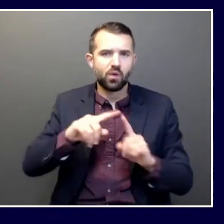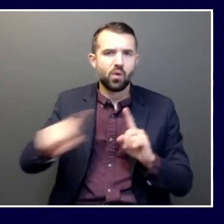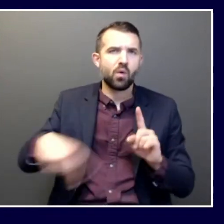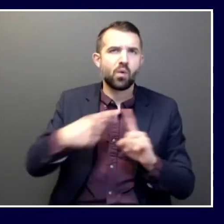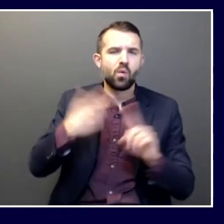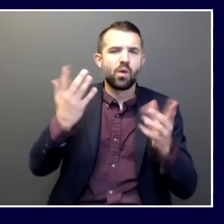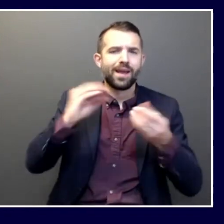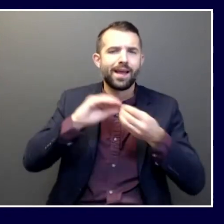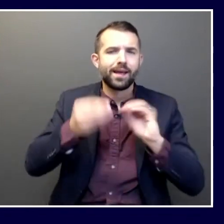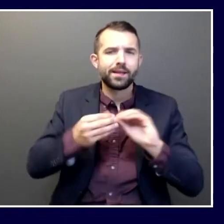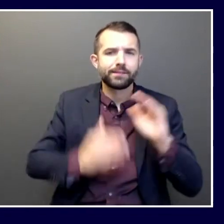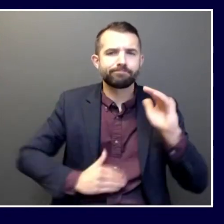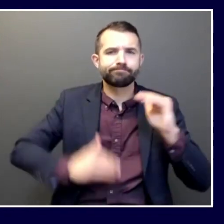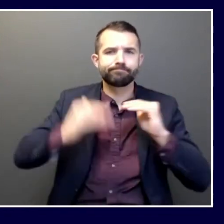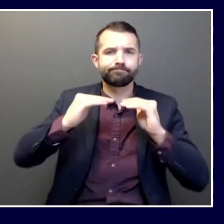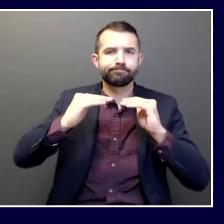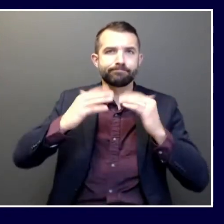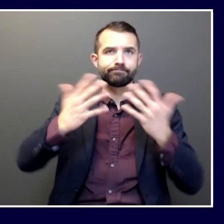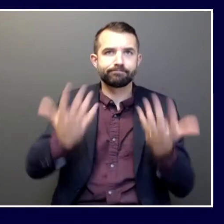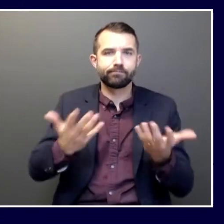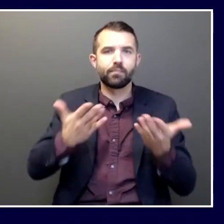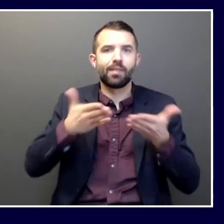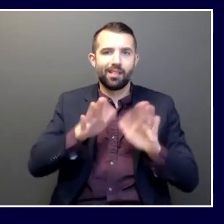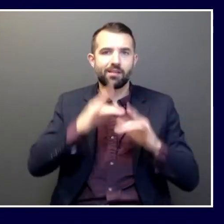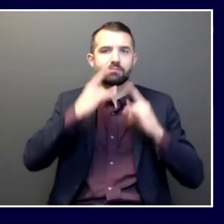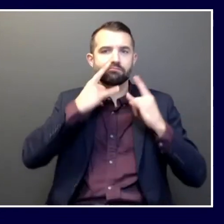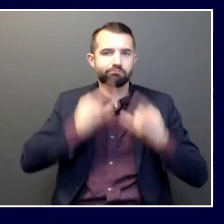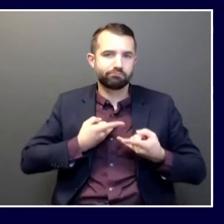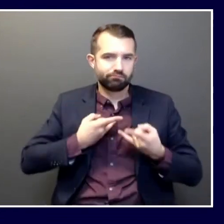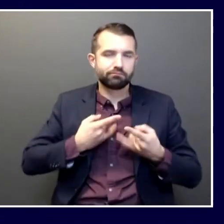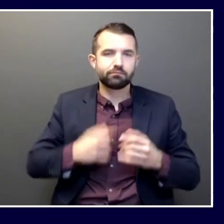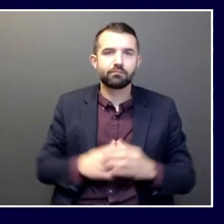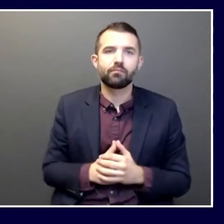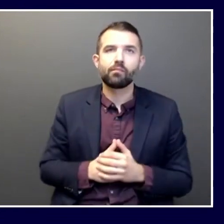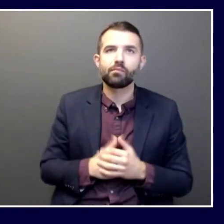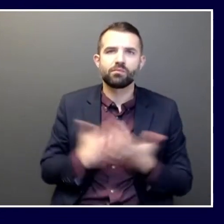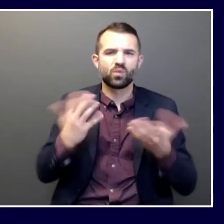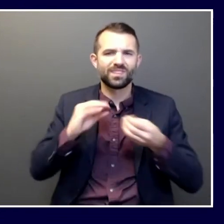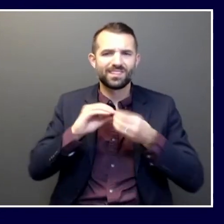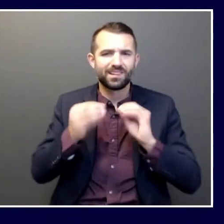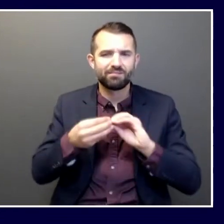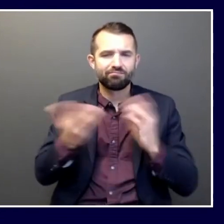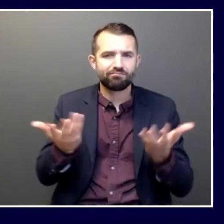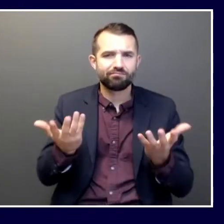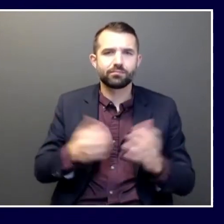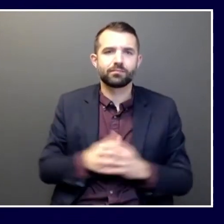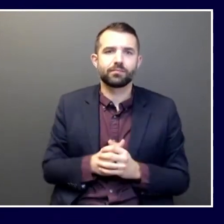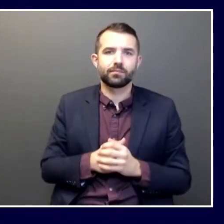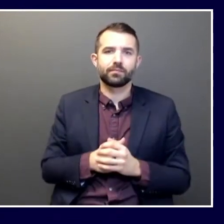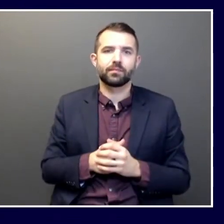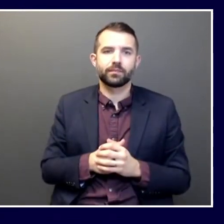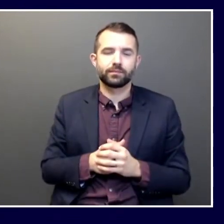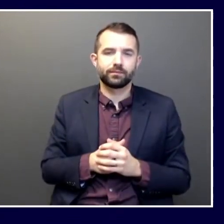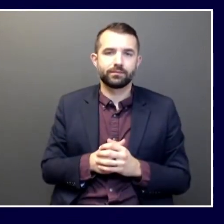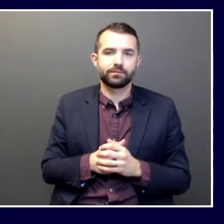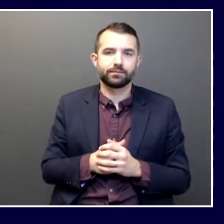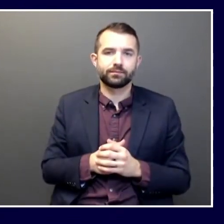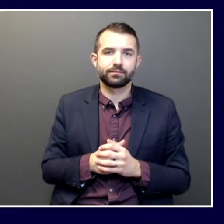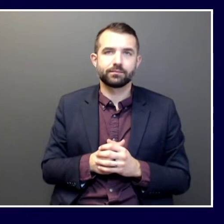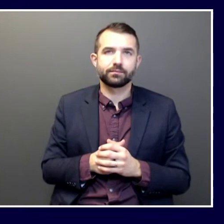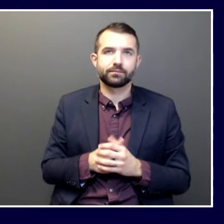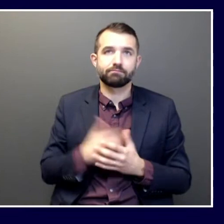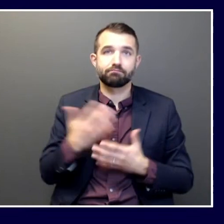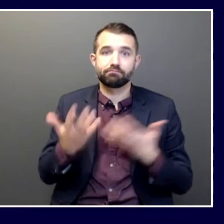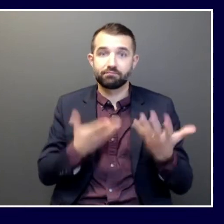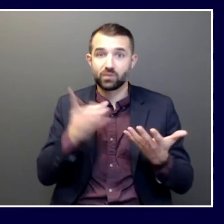vaccinated, you would have to be aware of that when talking about removing masks. So I guess, is there a number